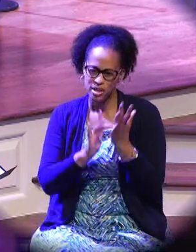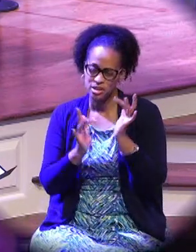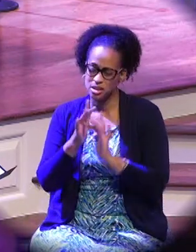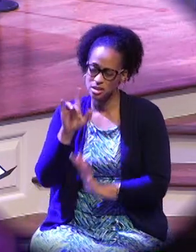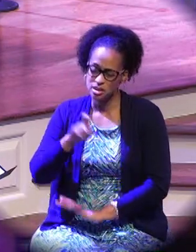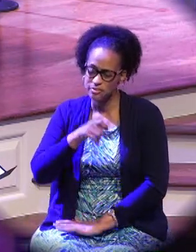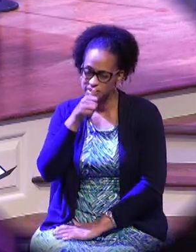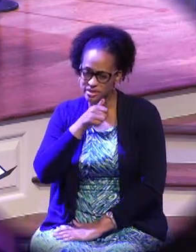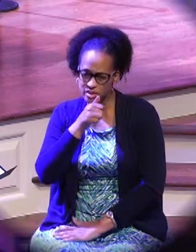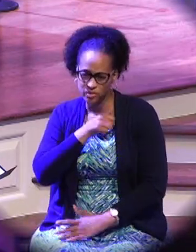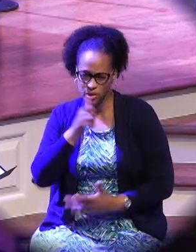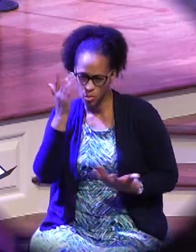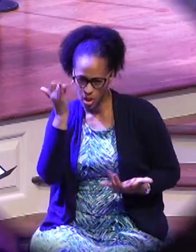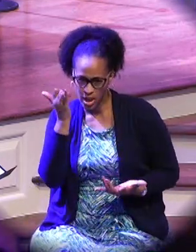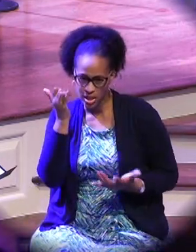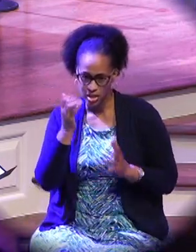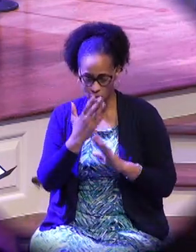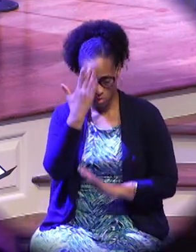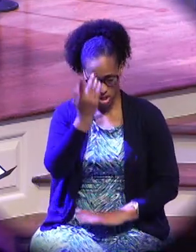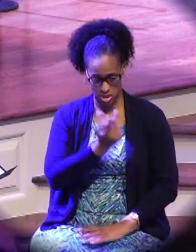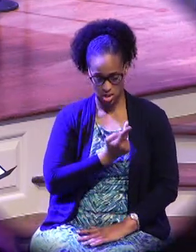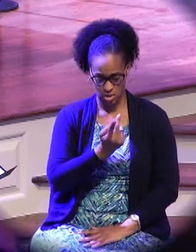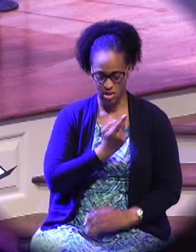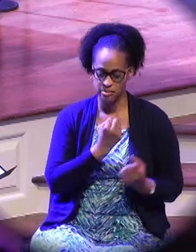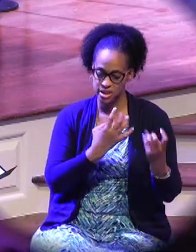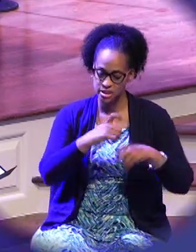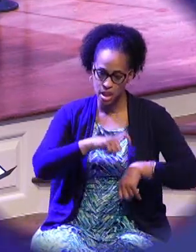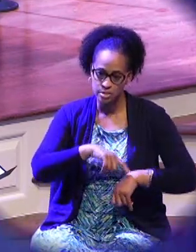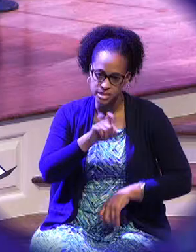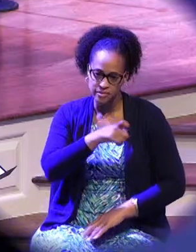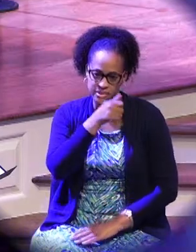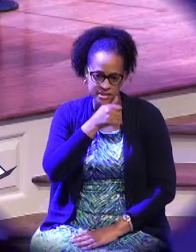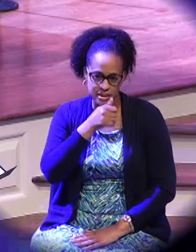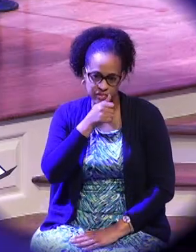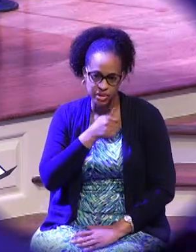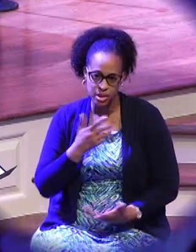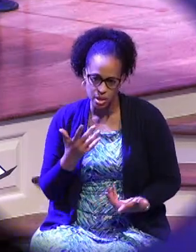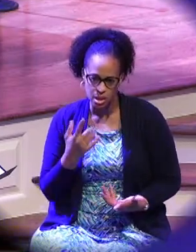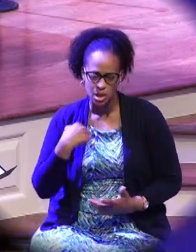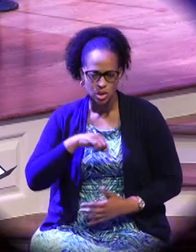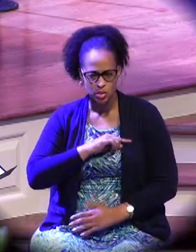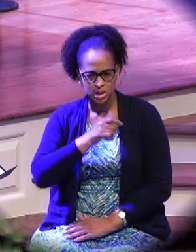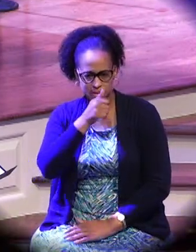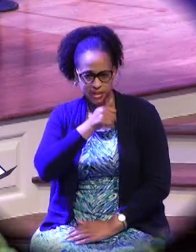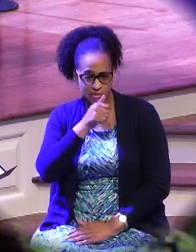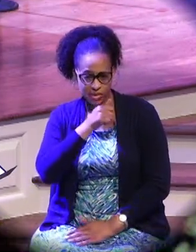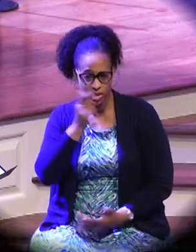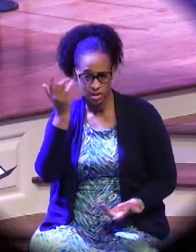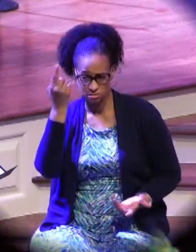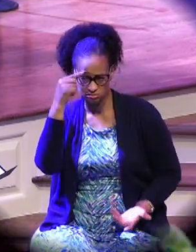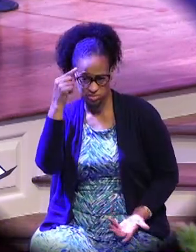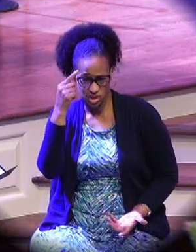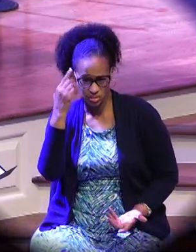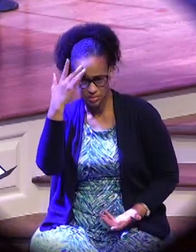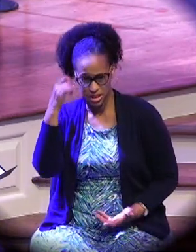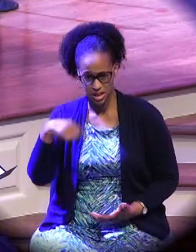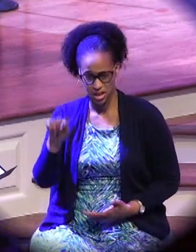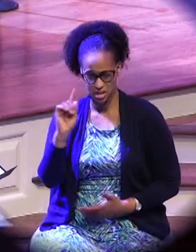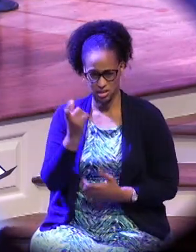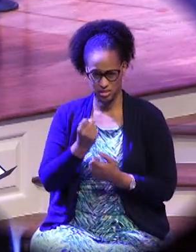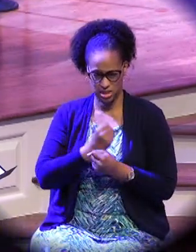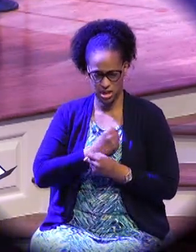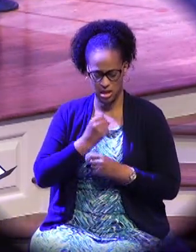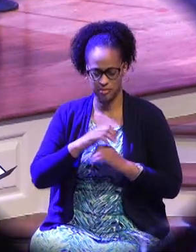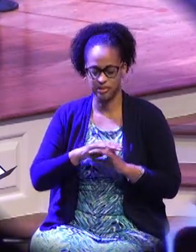suffer? Well, why do you and I many times have to suffer? We suffer because of love.